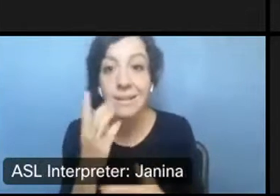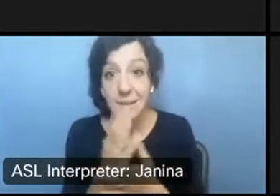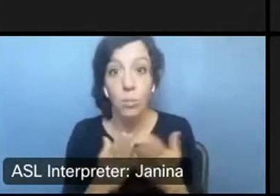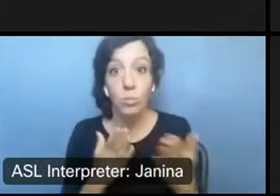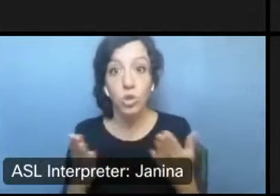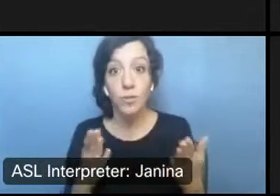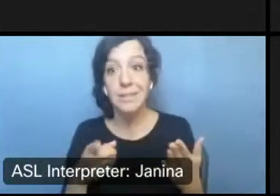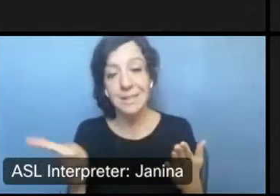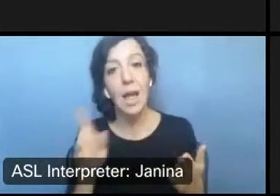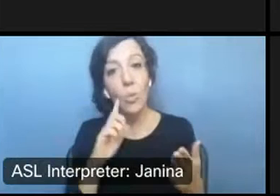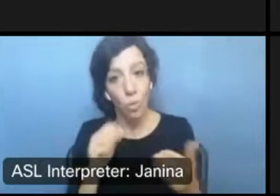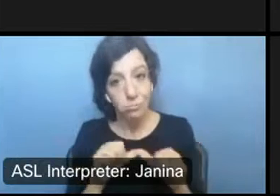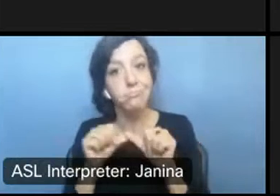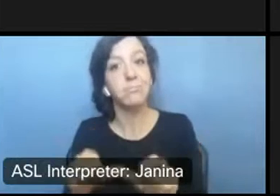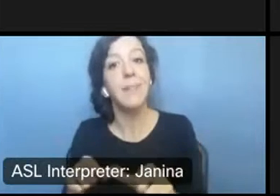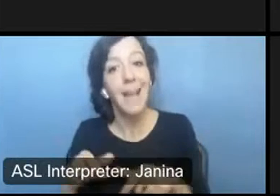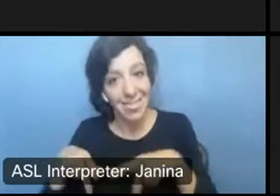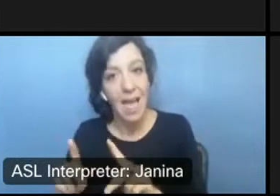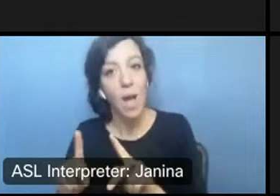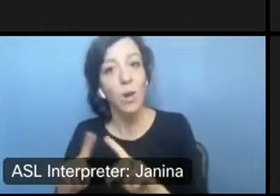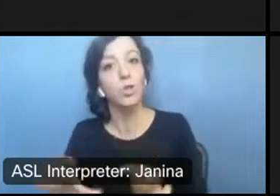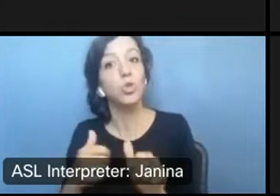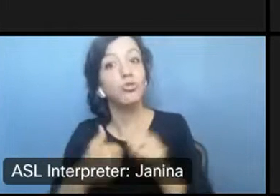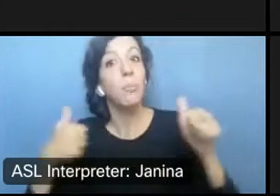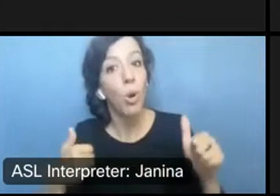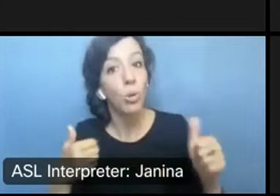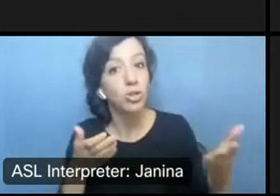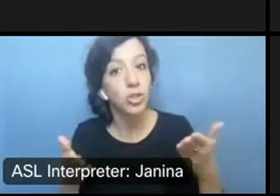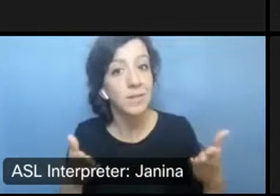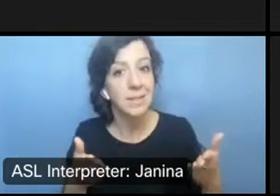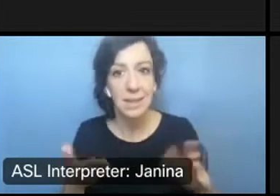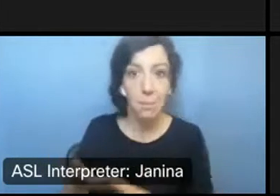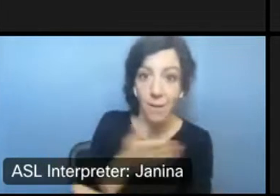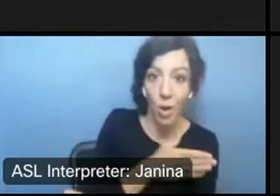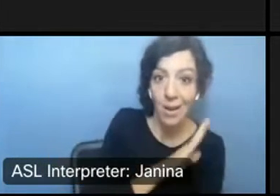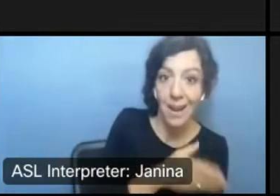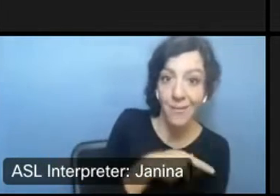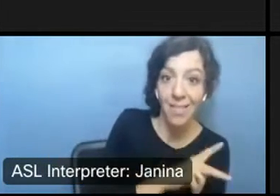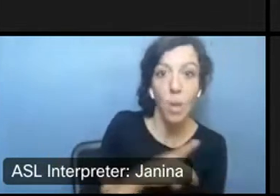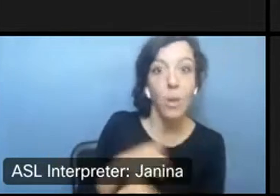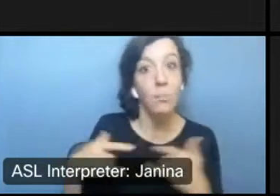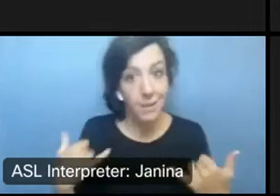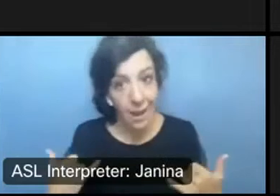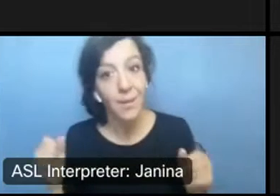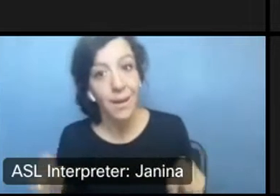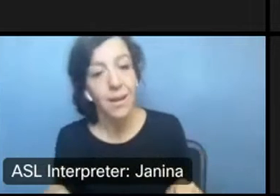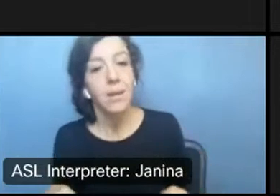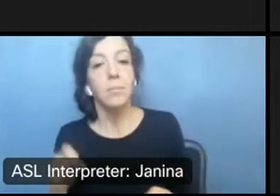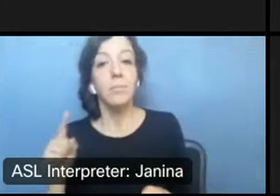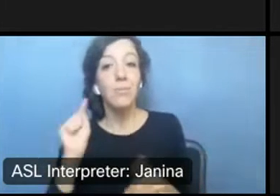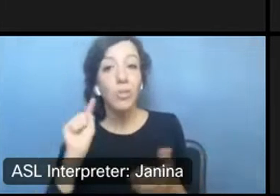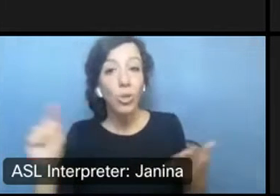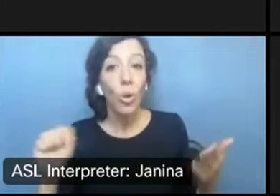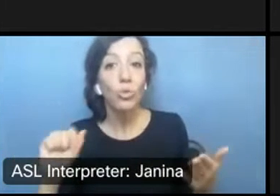to be allowed to do remote services that previously we weren't doing remote services. And so, but those alternative